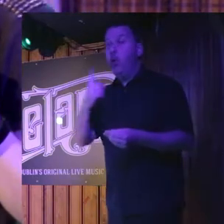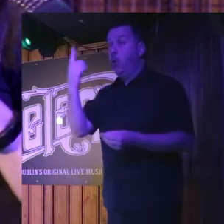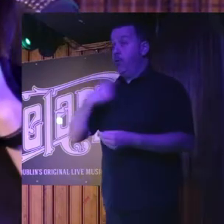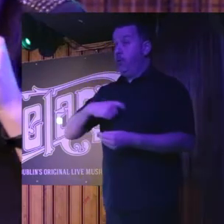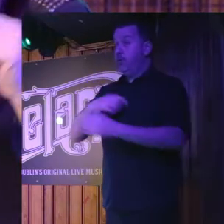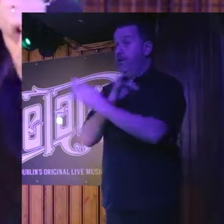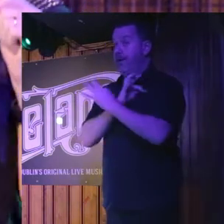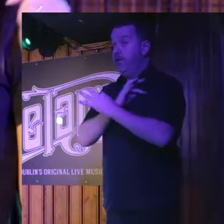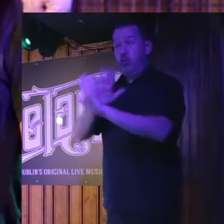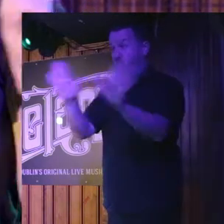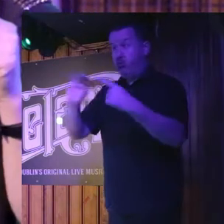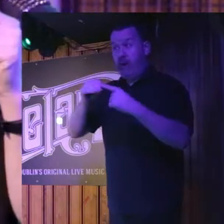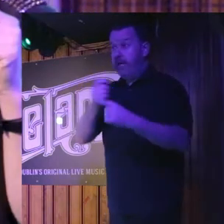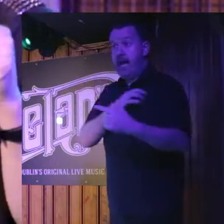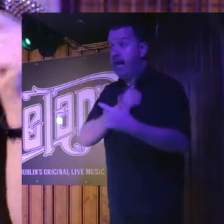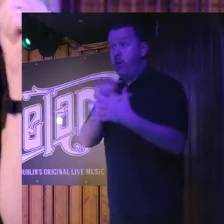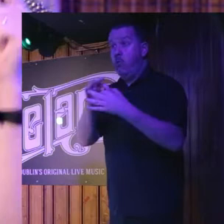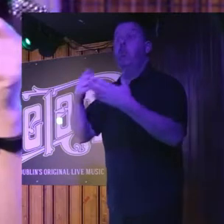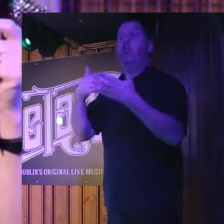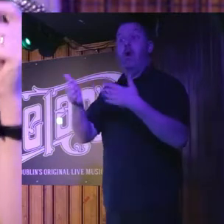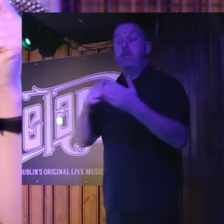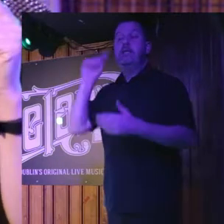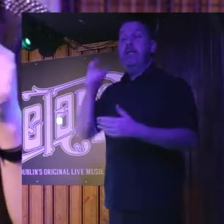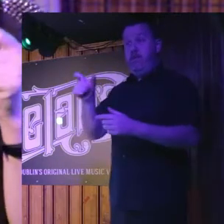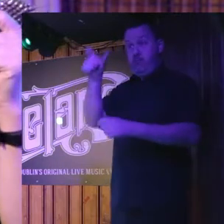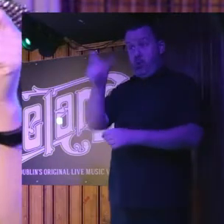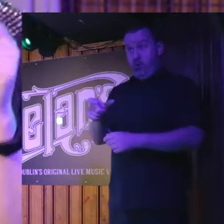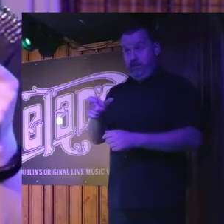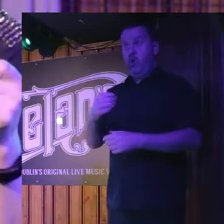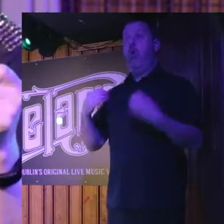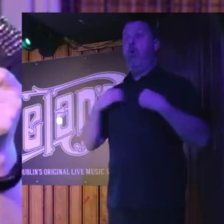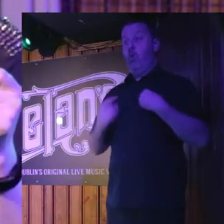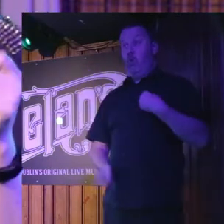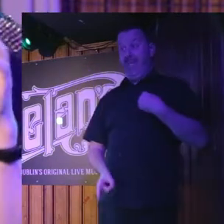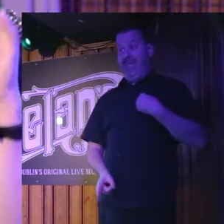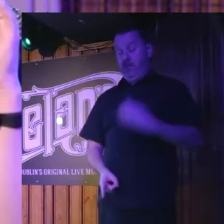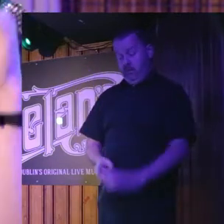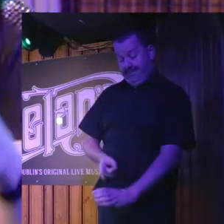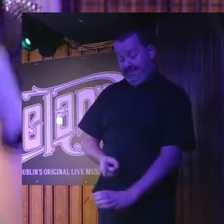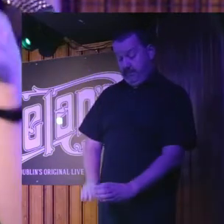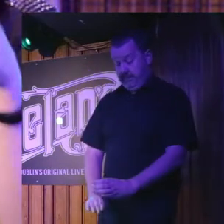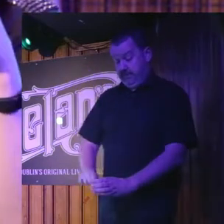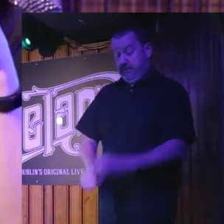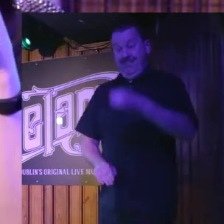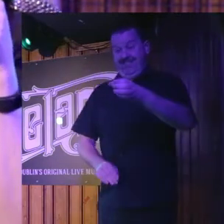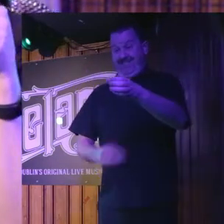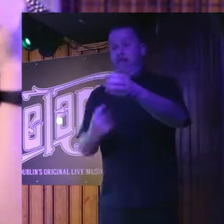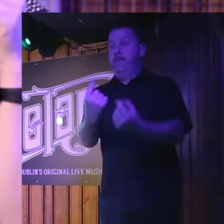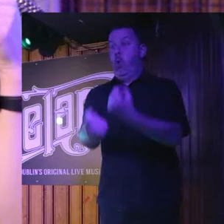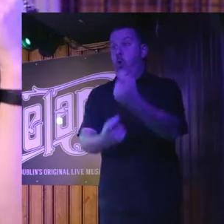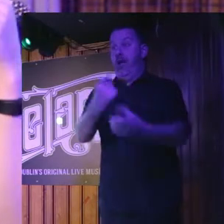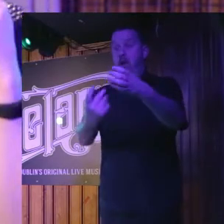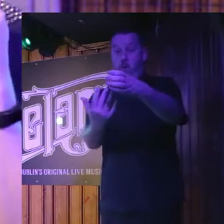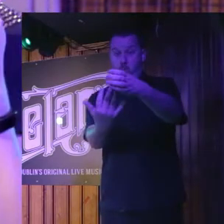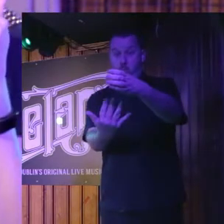you try out at home, is that the deaf person would boil their own urine and use the water that evaporates from it to